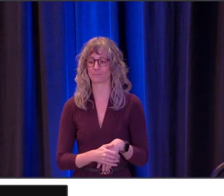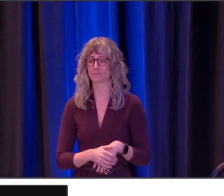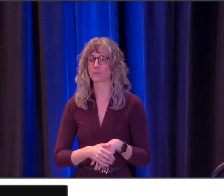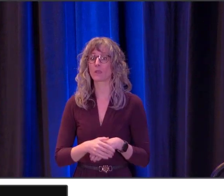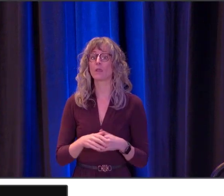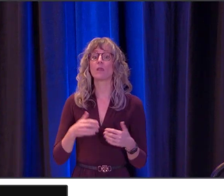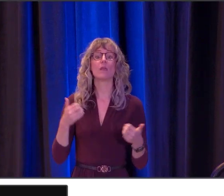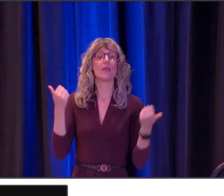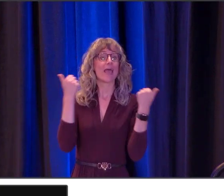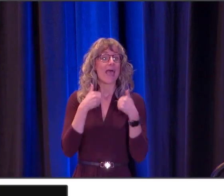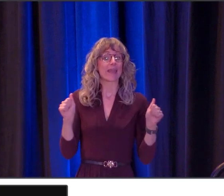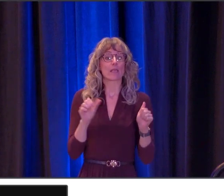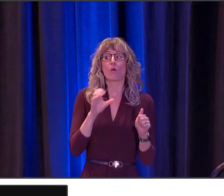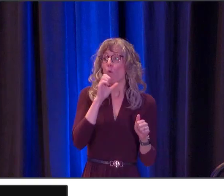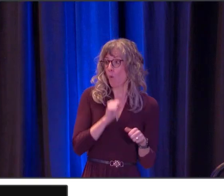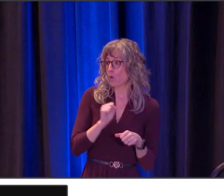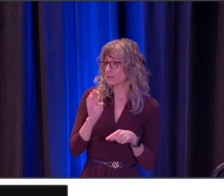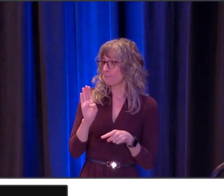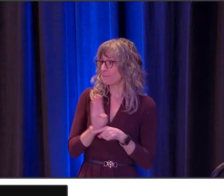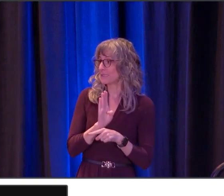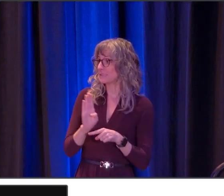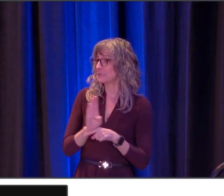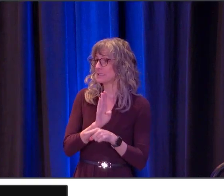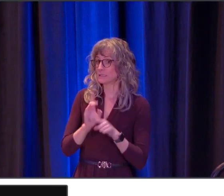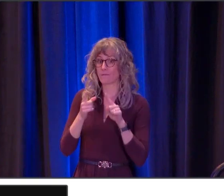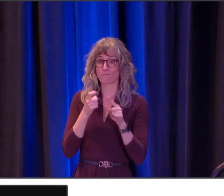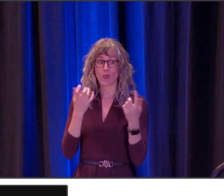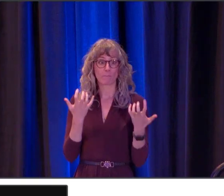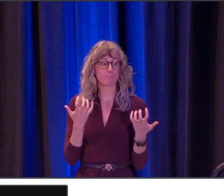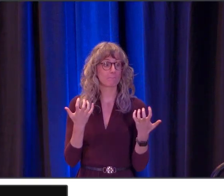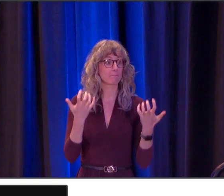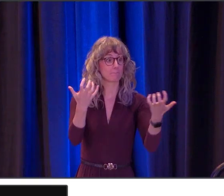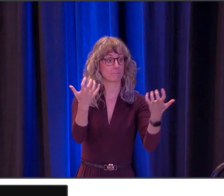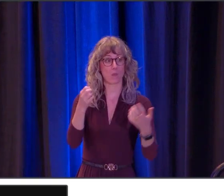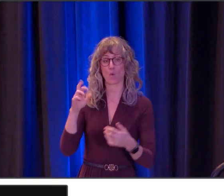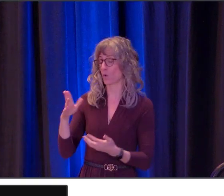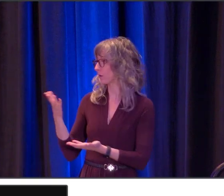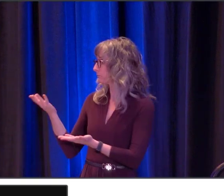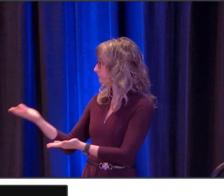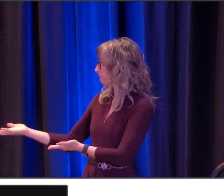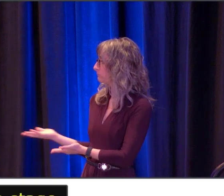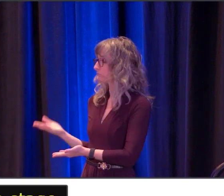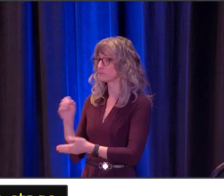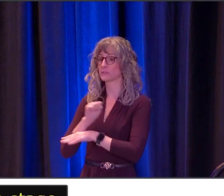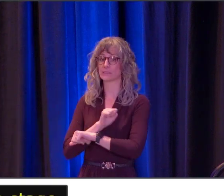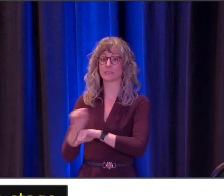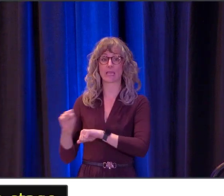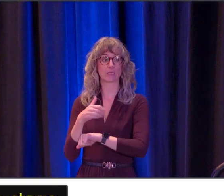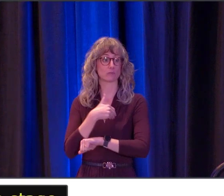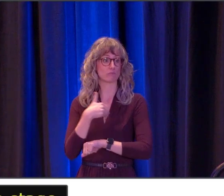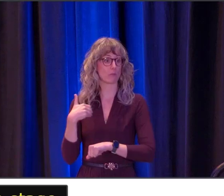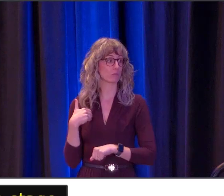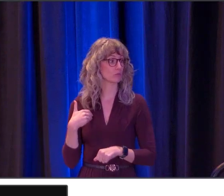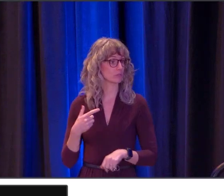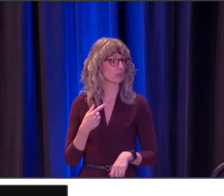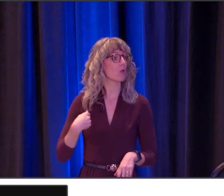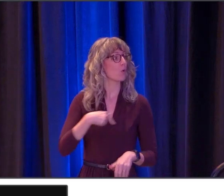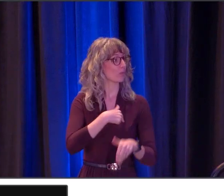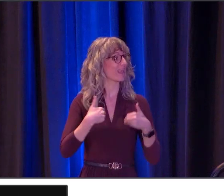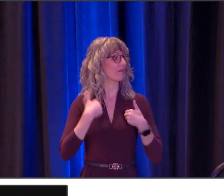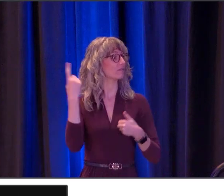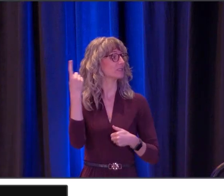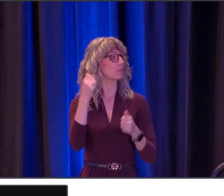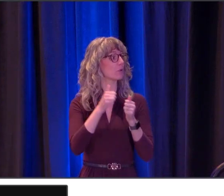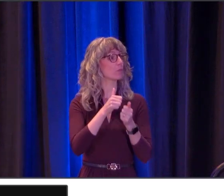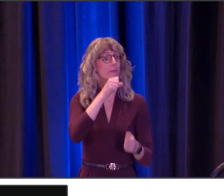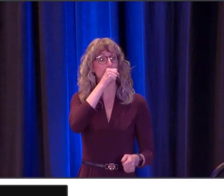old business from folks on the stage or folks in the audience? And if you have anything you'd like to add or mention, we have a mic runner toward the middle of the